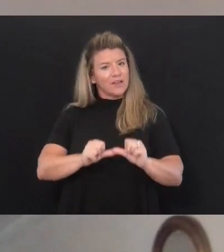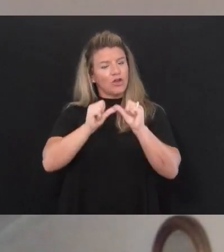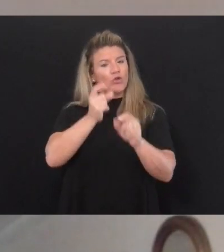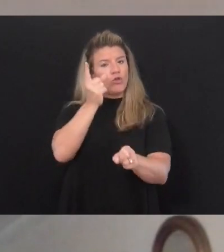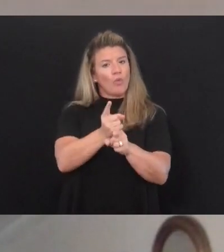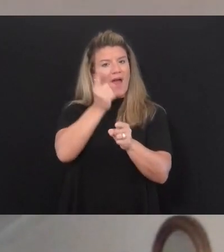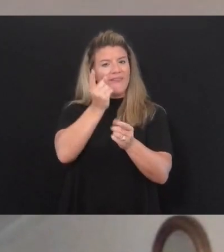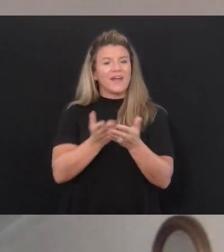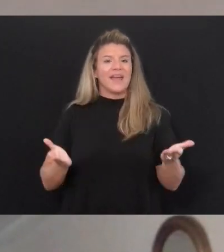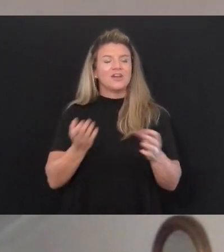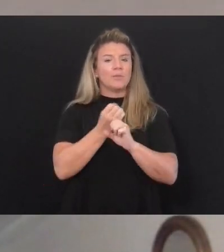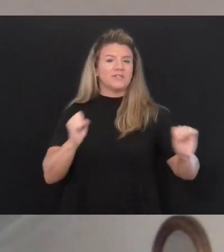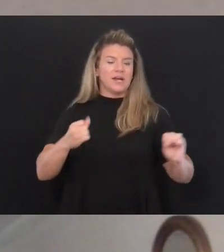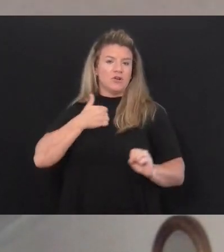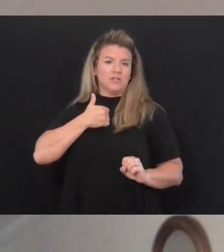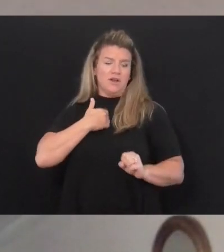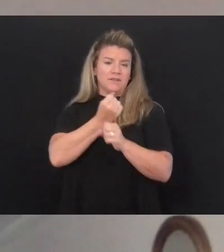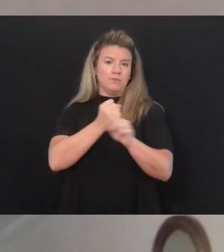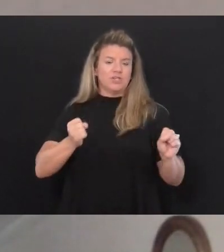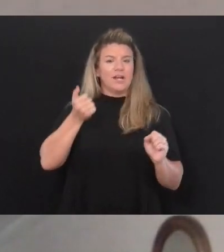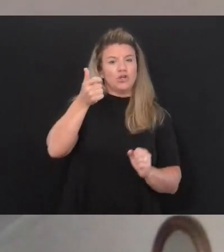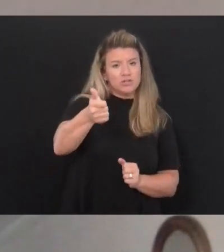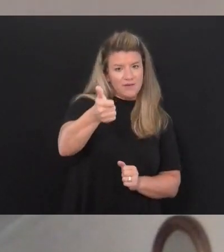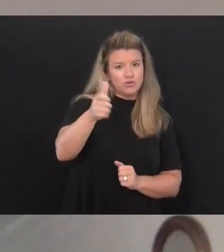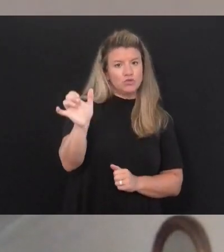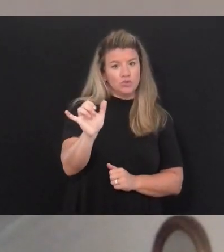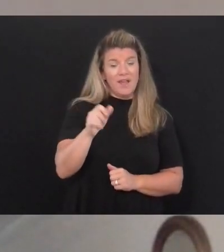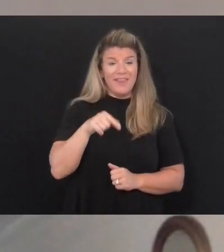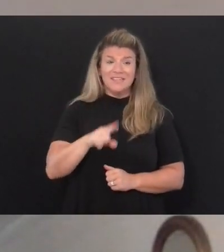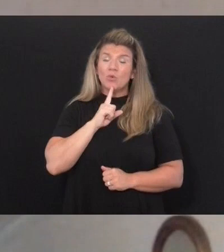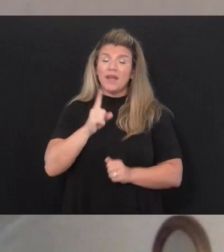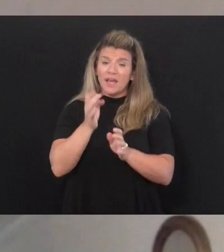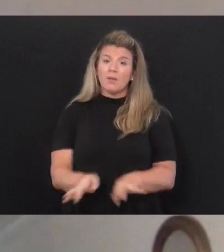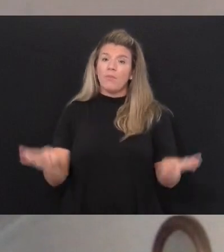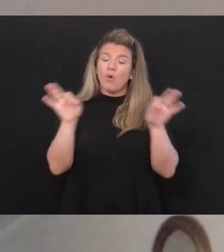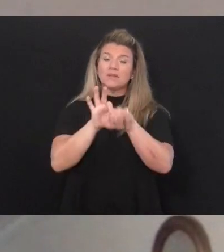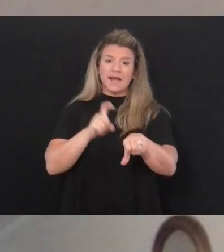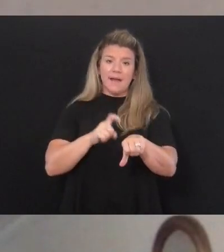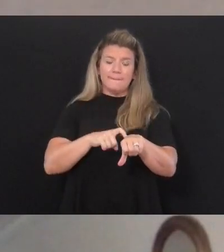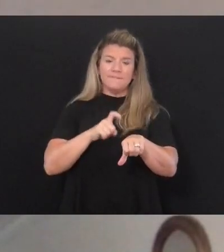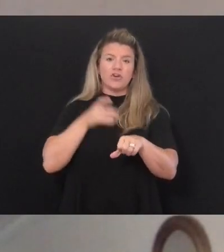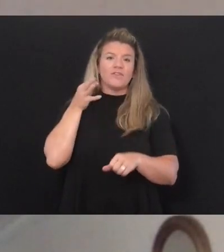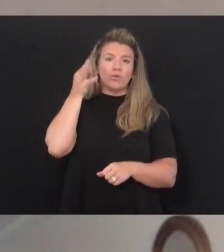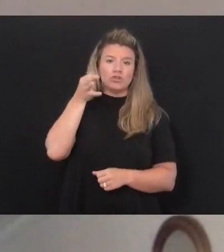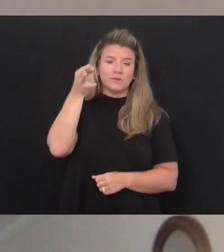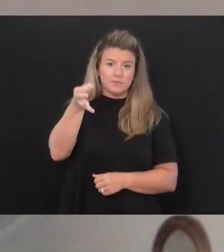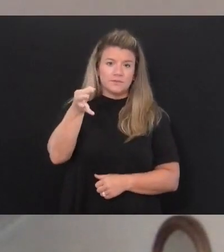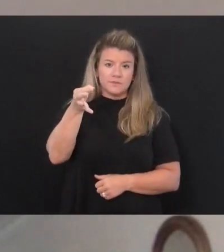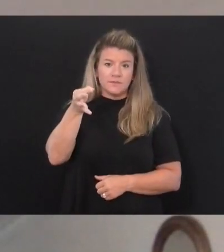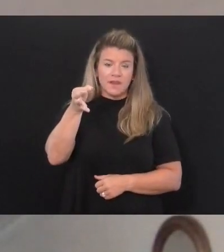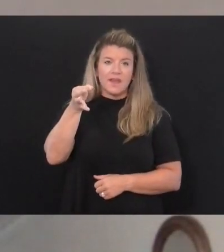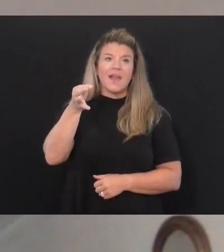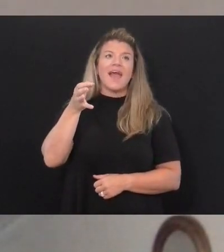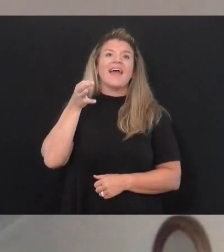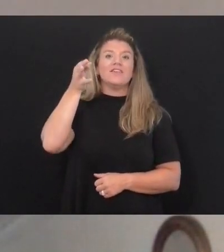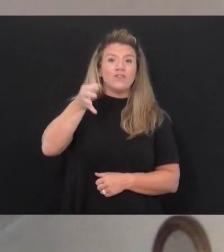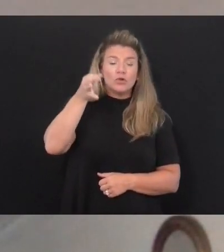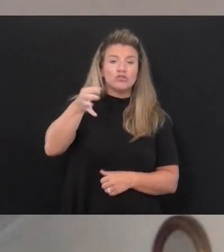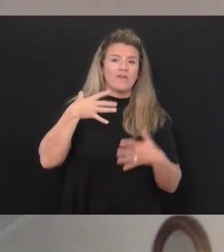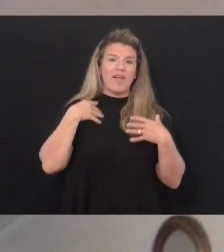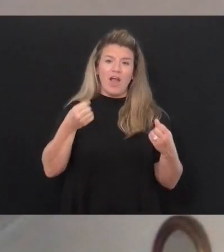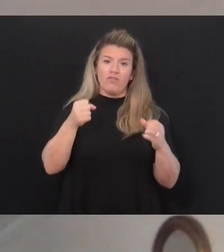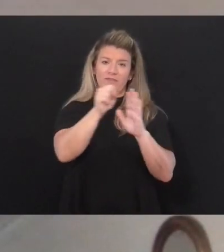tell you and direct you how to apply. There's more work going on right now with the auditor's department and everything. We're working